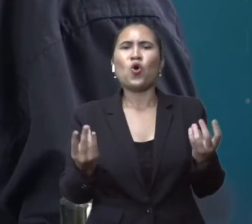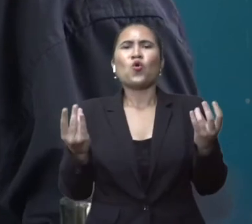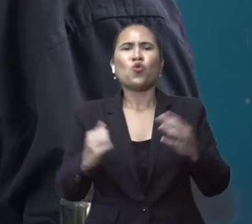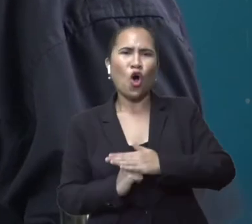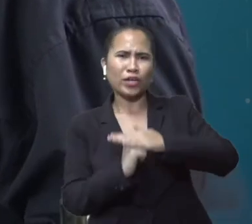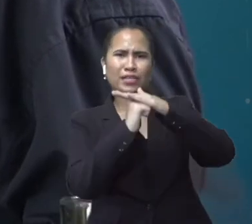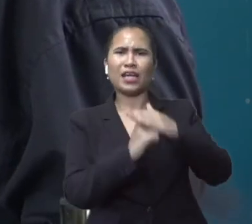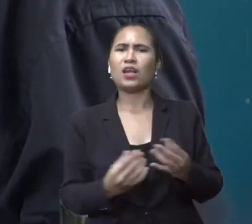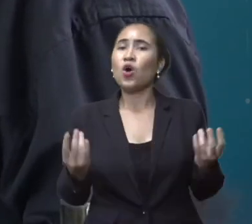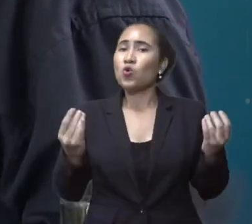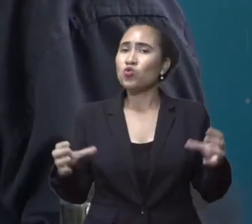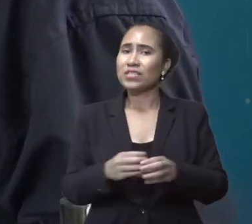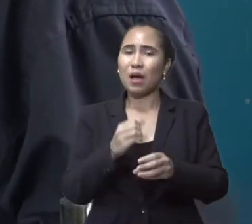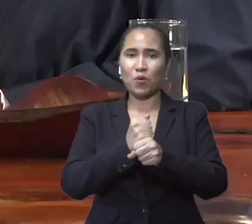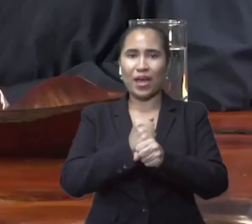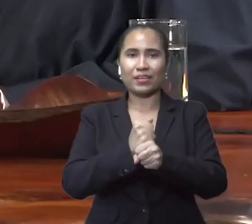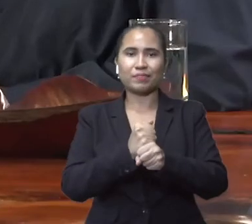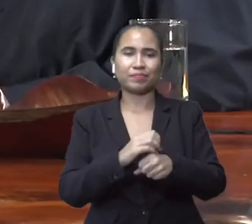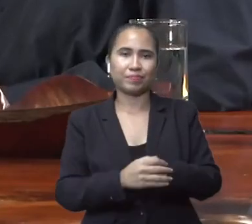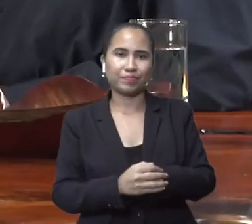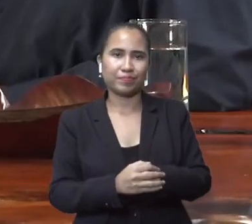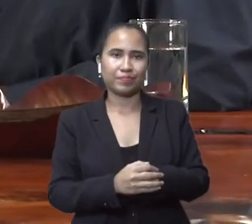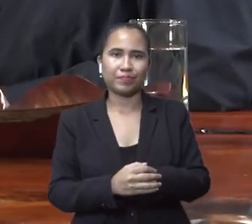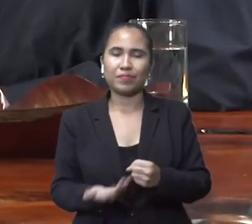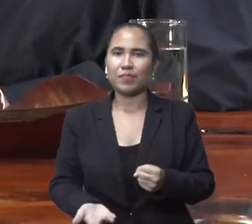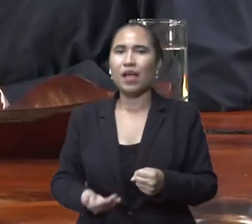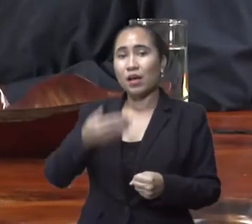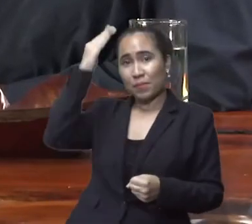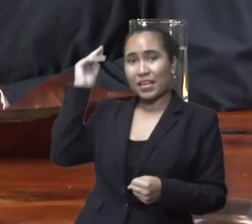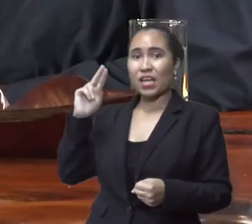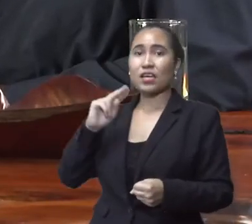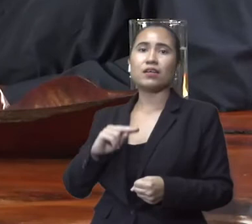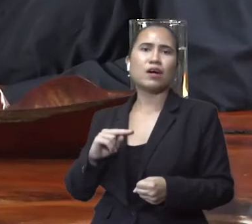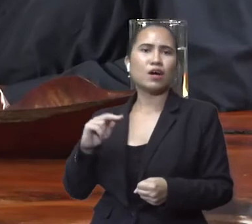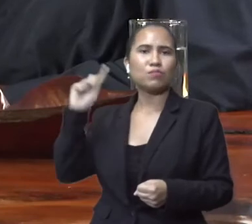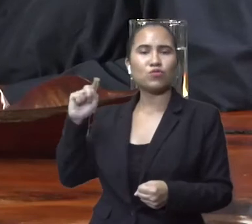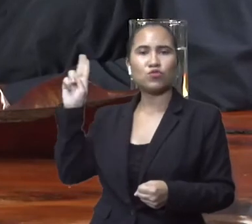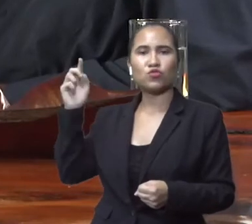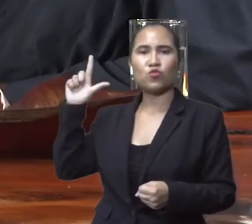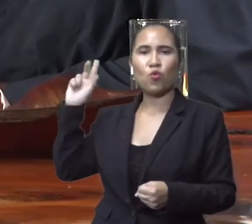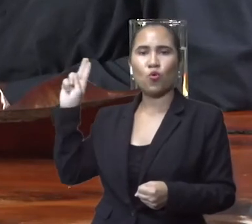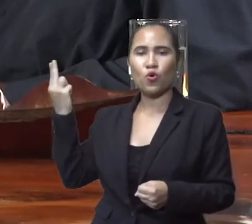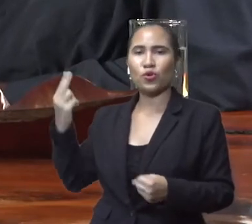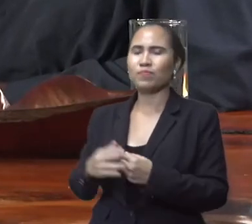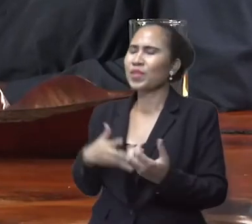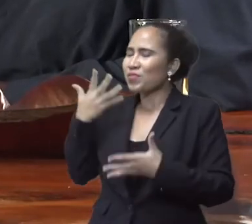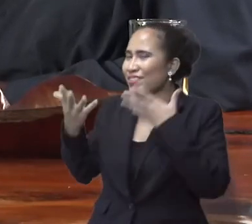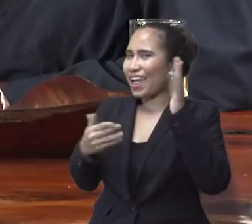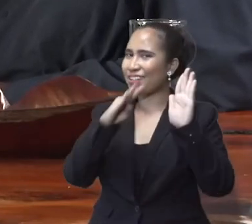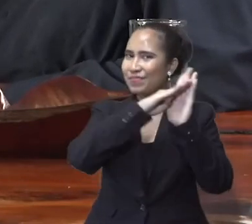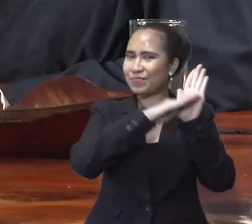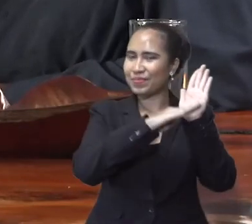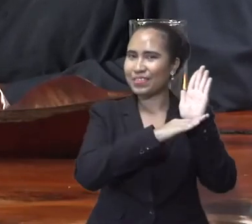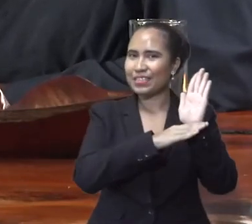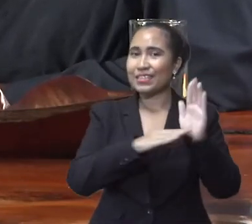each other? How do we collaborate going forward? Now, Mr. Zulu, if you can give me an idea a bit about the schedule that